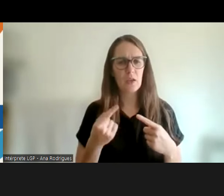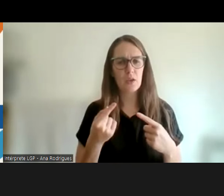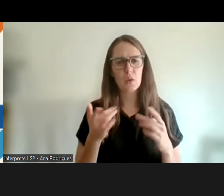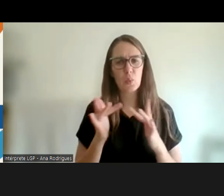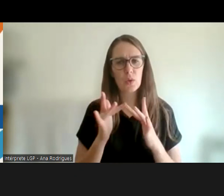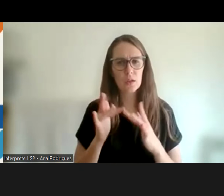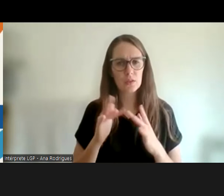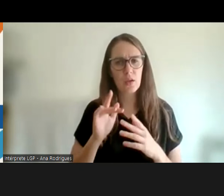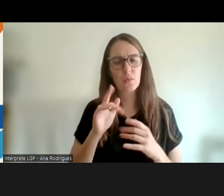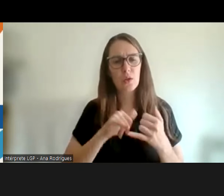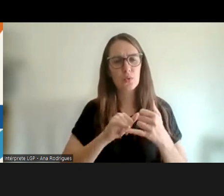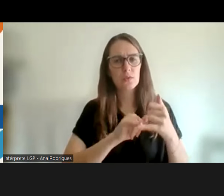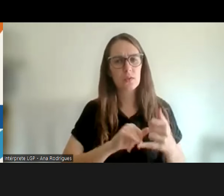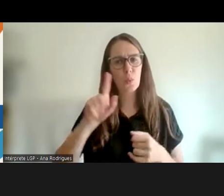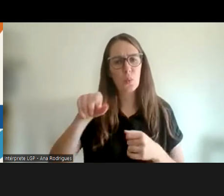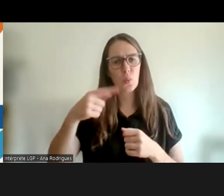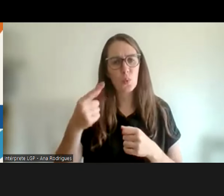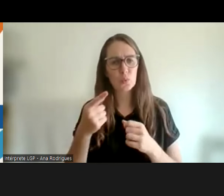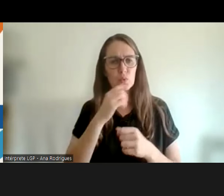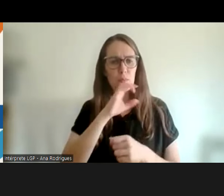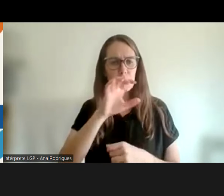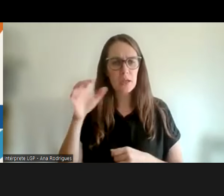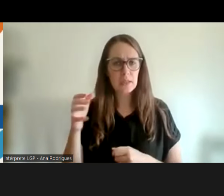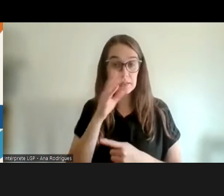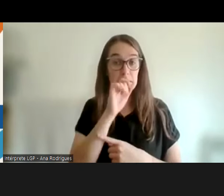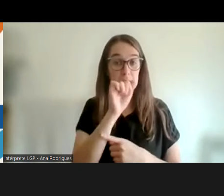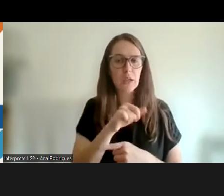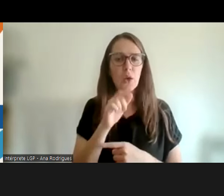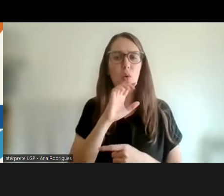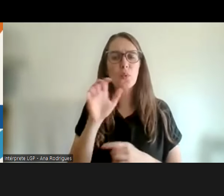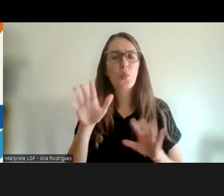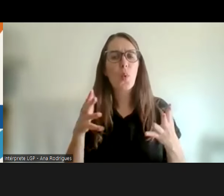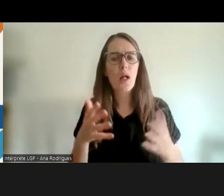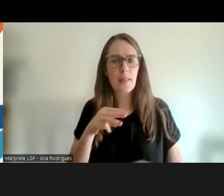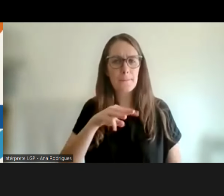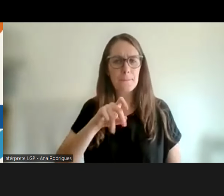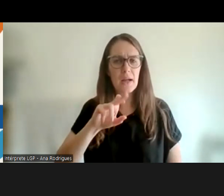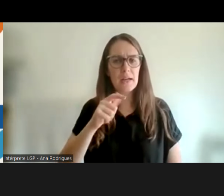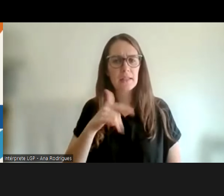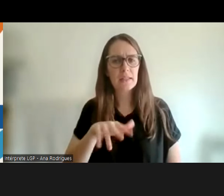working in other countries? And in yes, what countries? Martina.